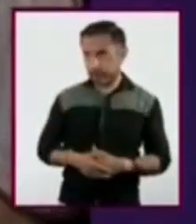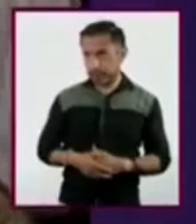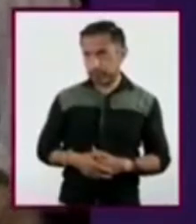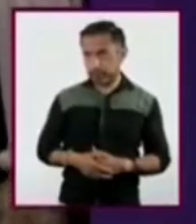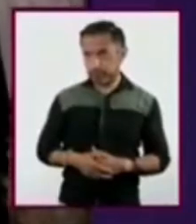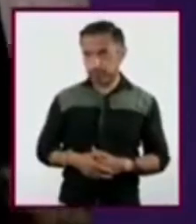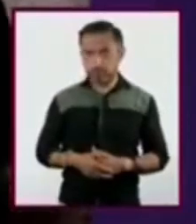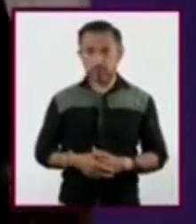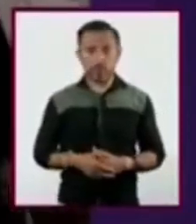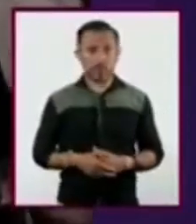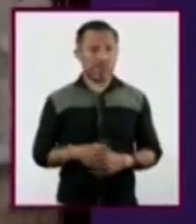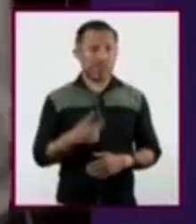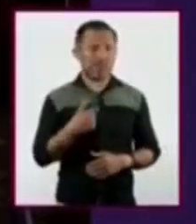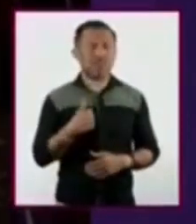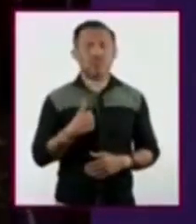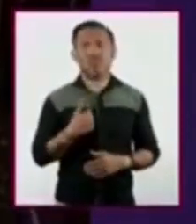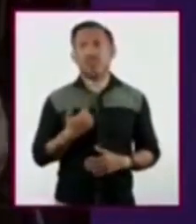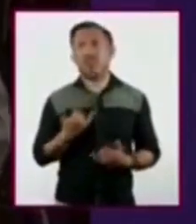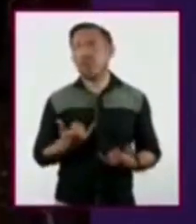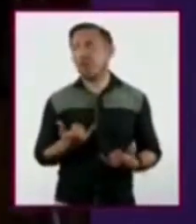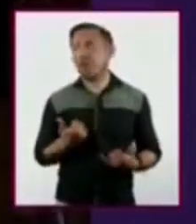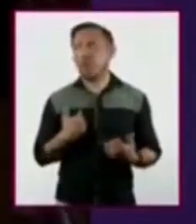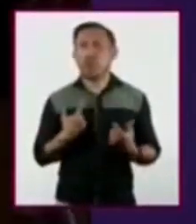Mm-hmm. What am I going to do?